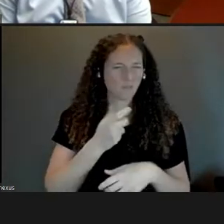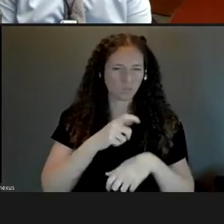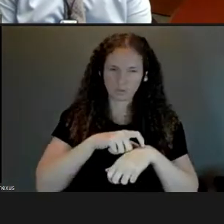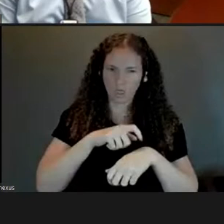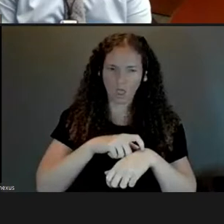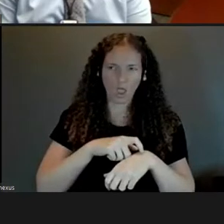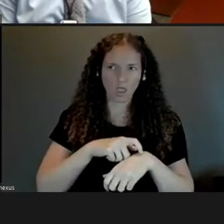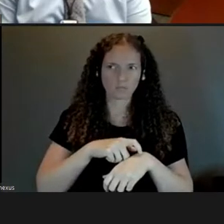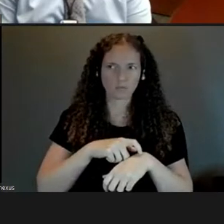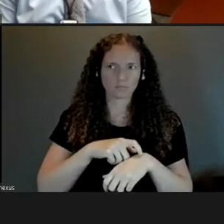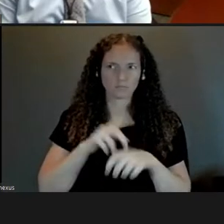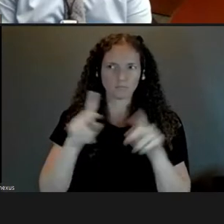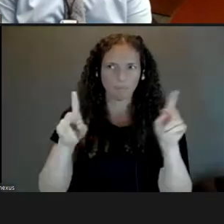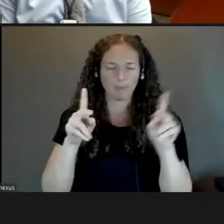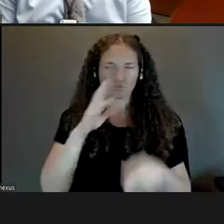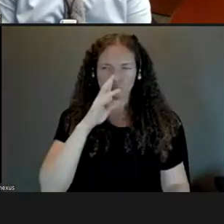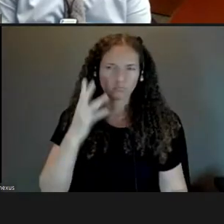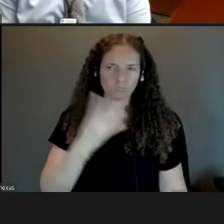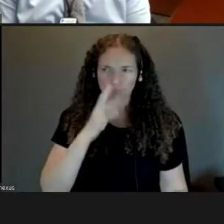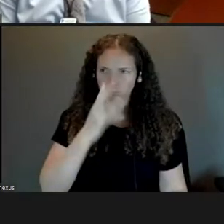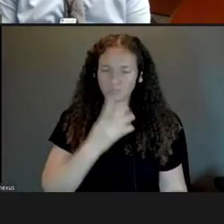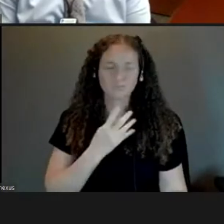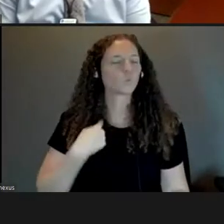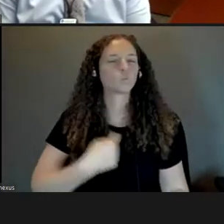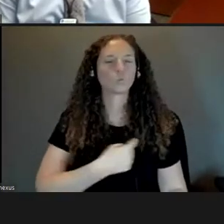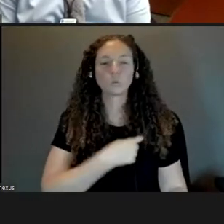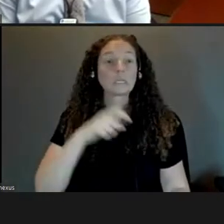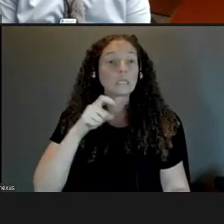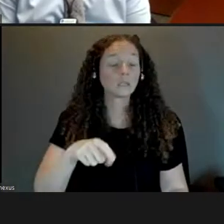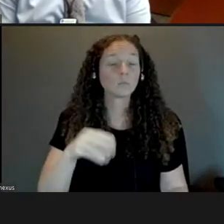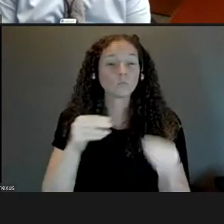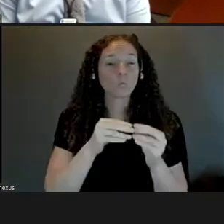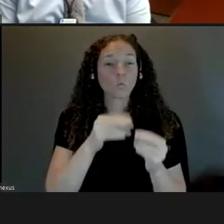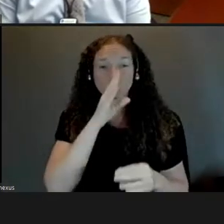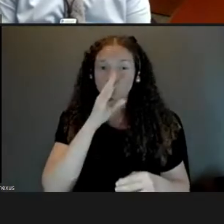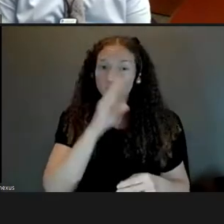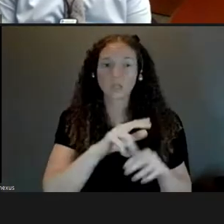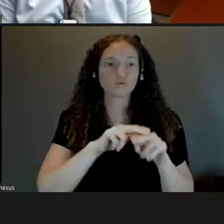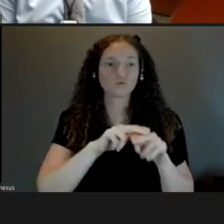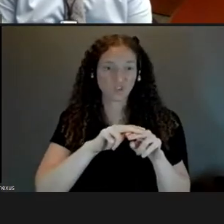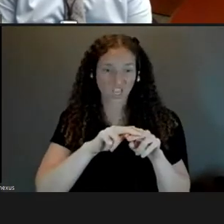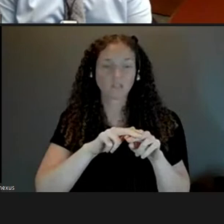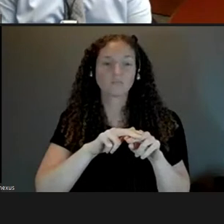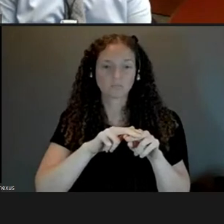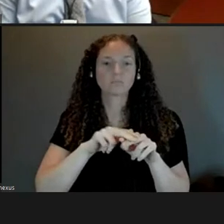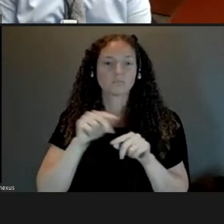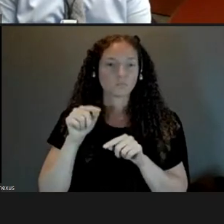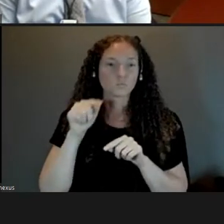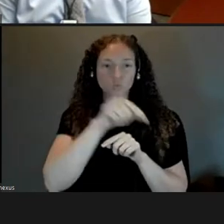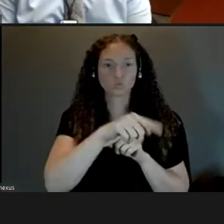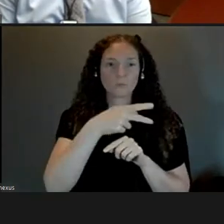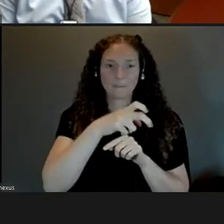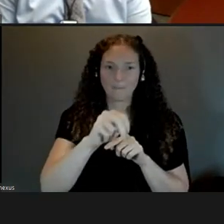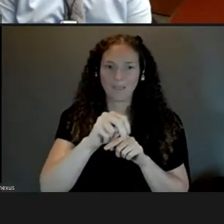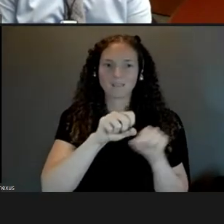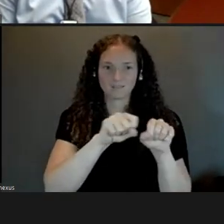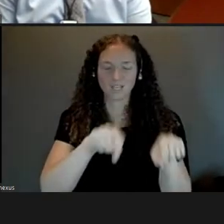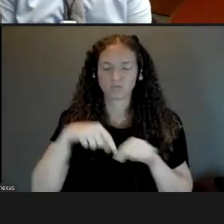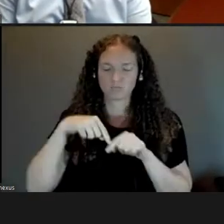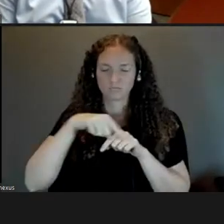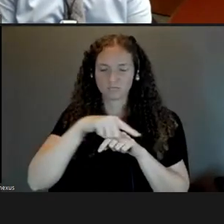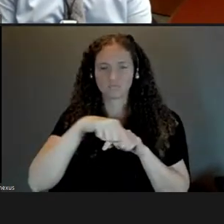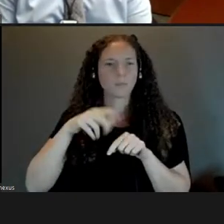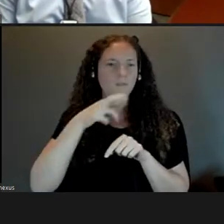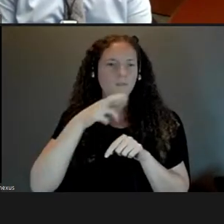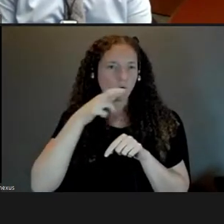deaf ears. We need more direct trains from Penn Station along the Far Rockaway line. Now with this new proposed